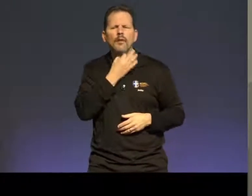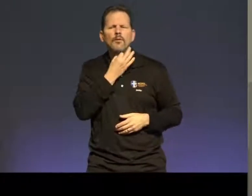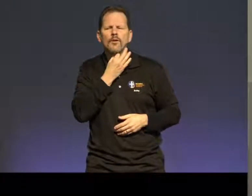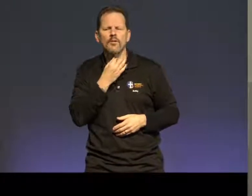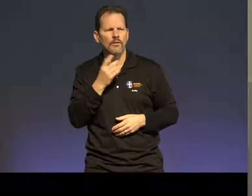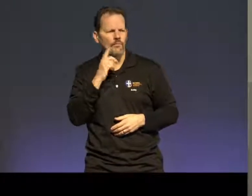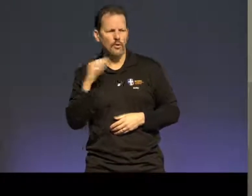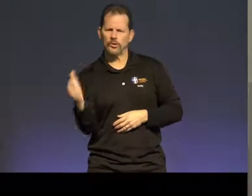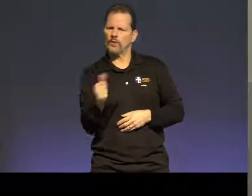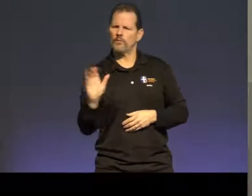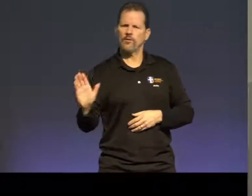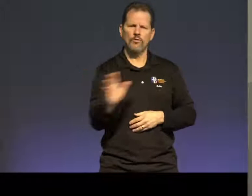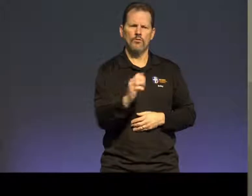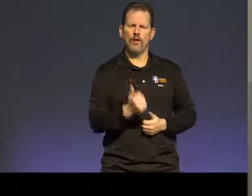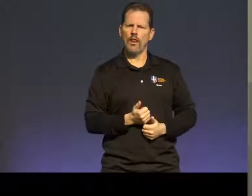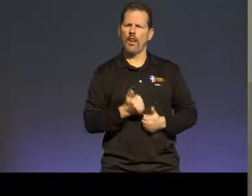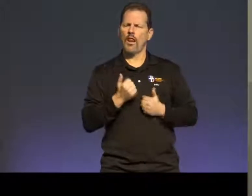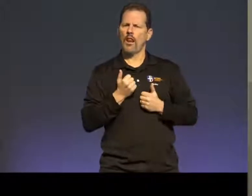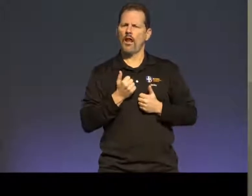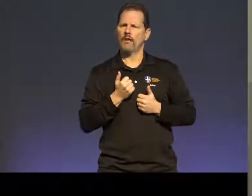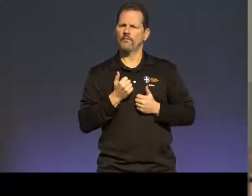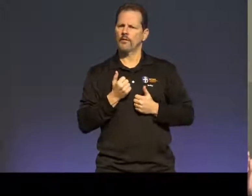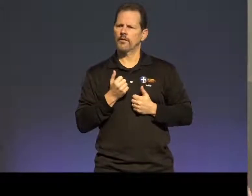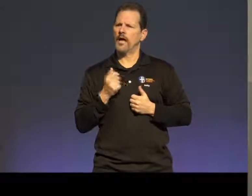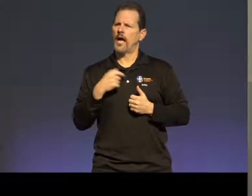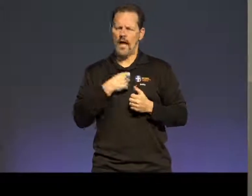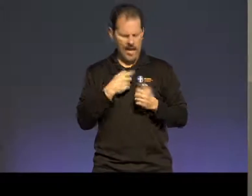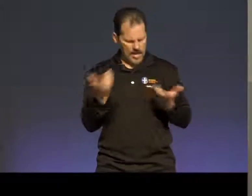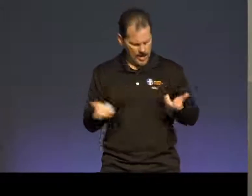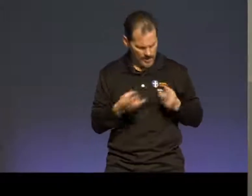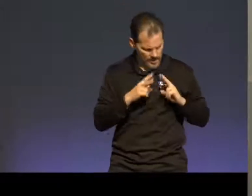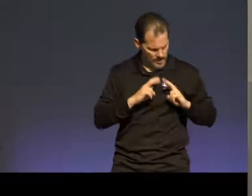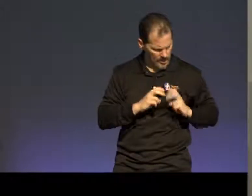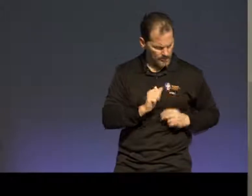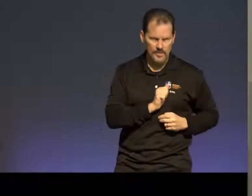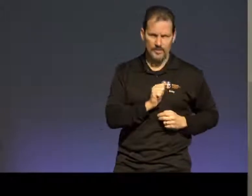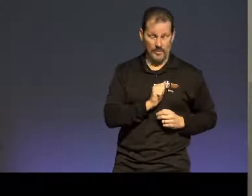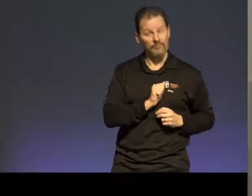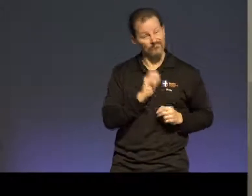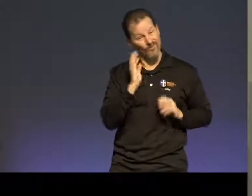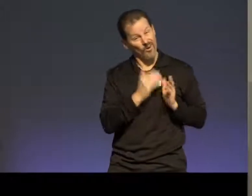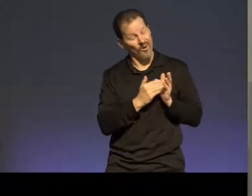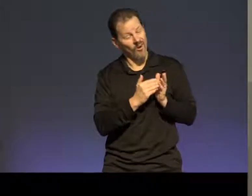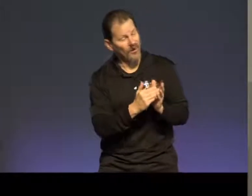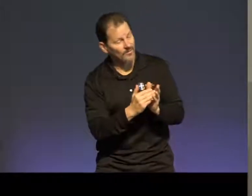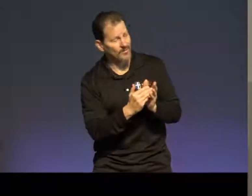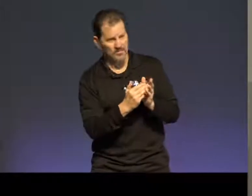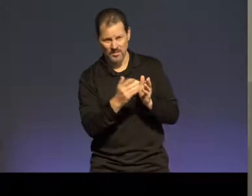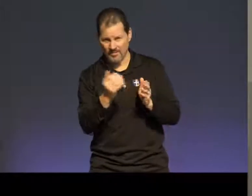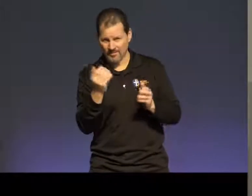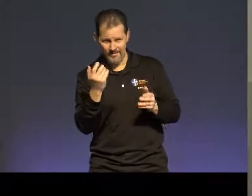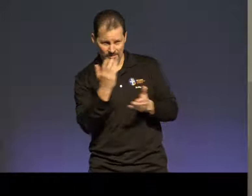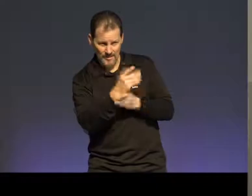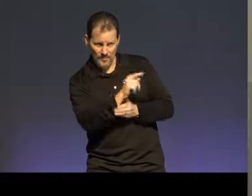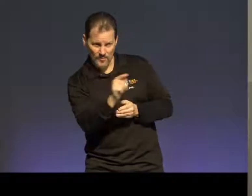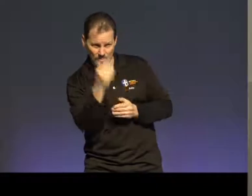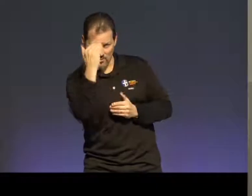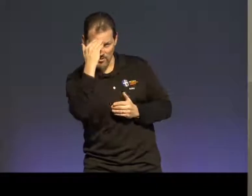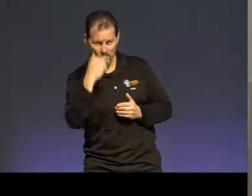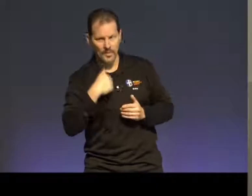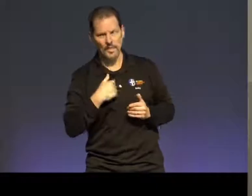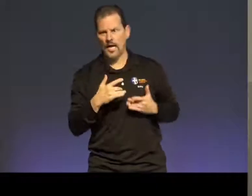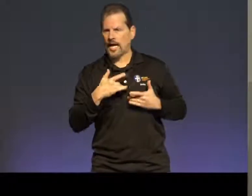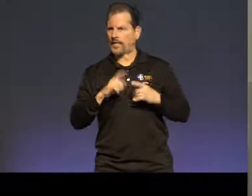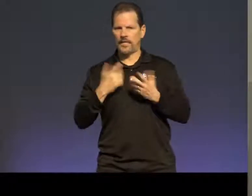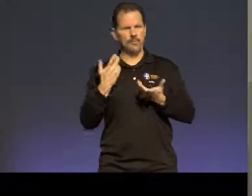waiting? I ask myself this question. I've been asking myself this actually a lot because those who know me personally know I am 100 miles per